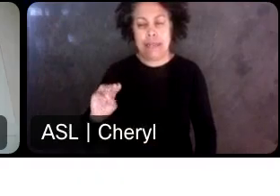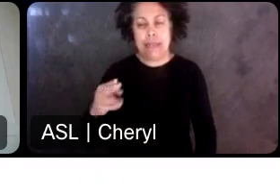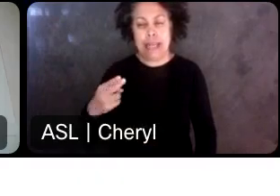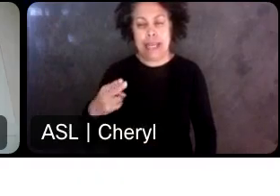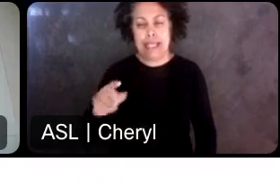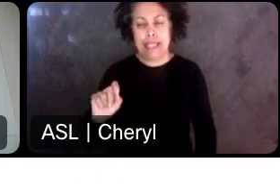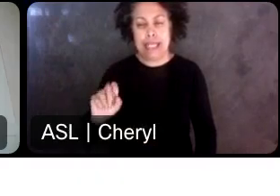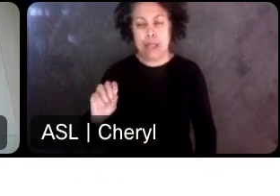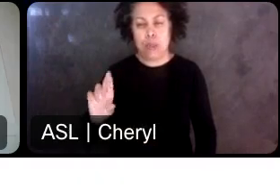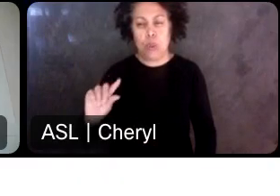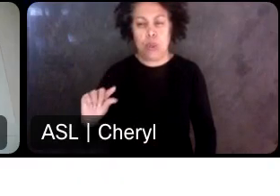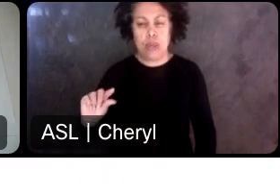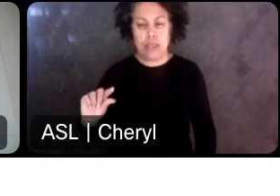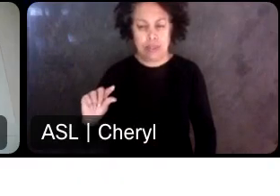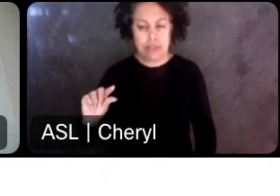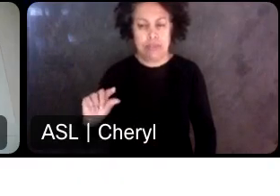www.ncdvtmh.org.